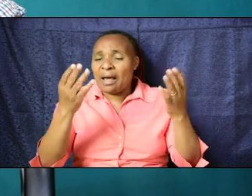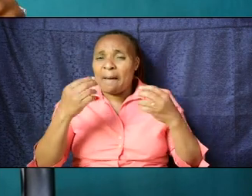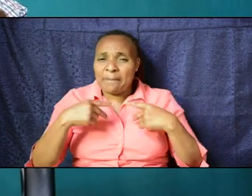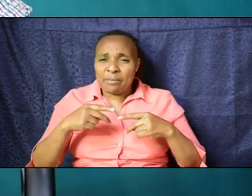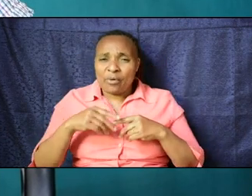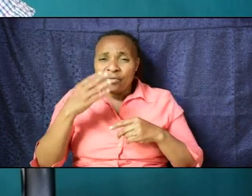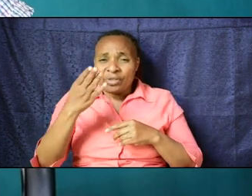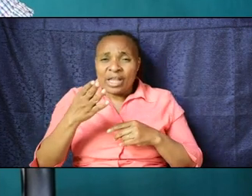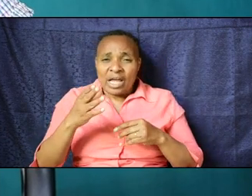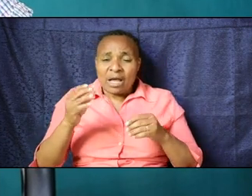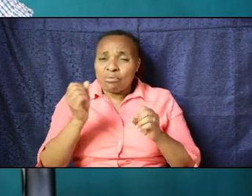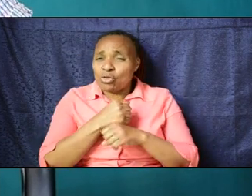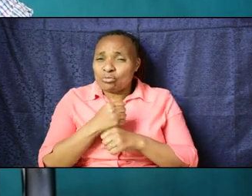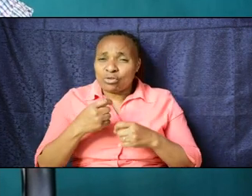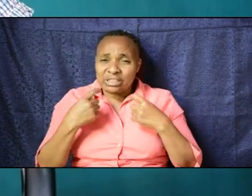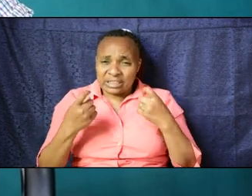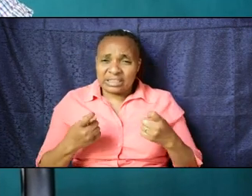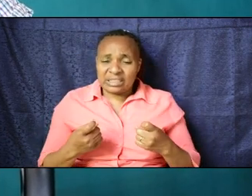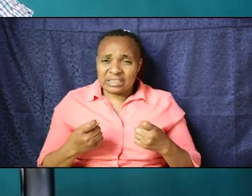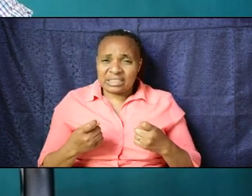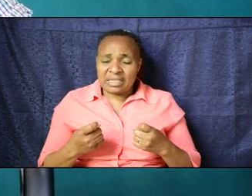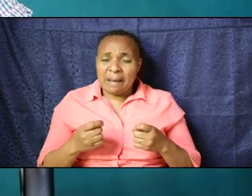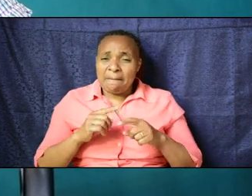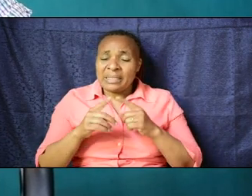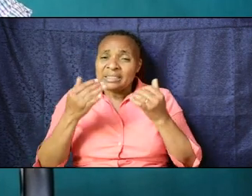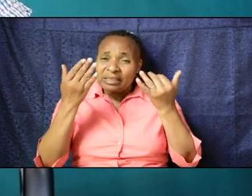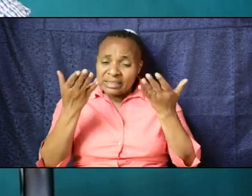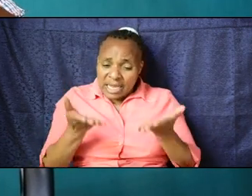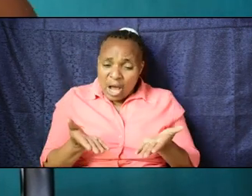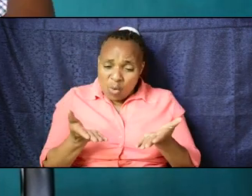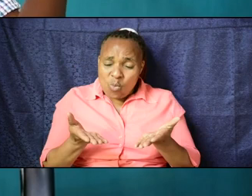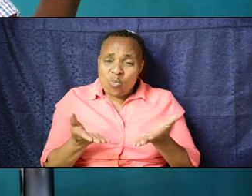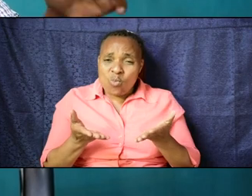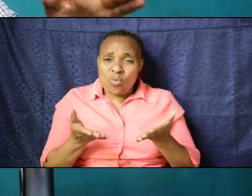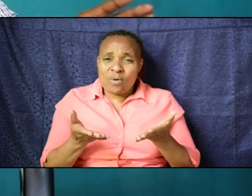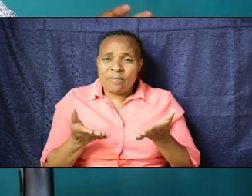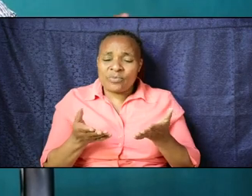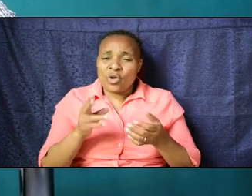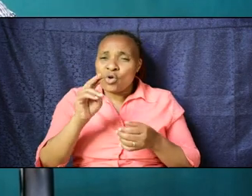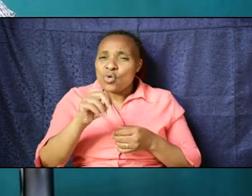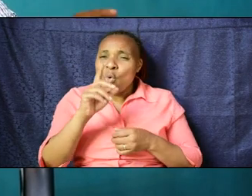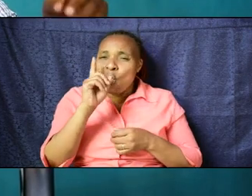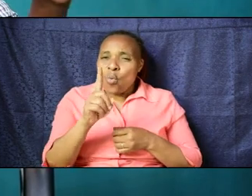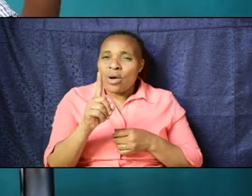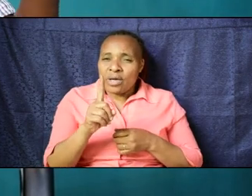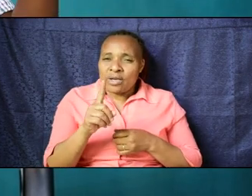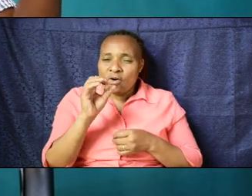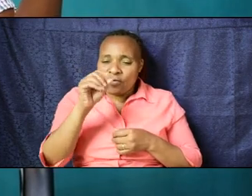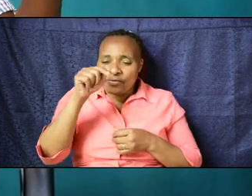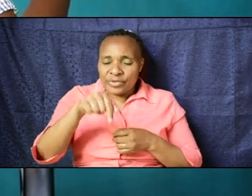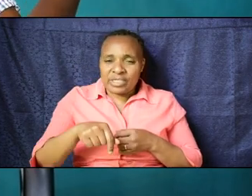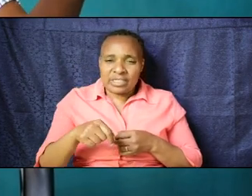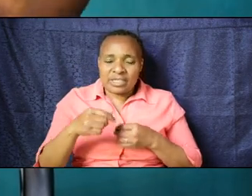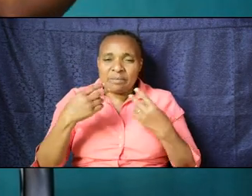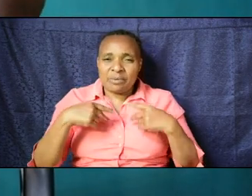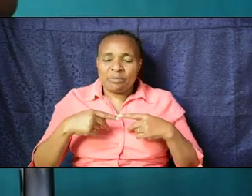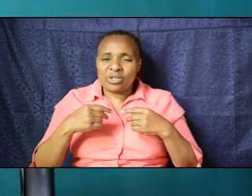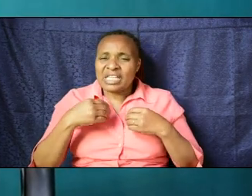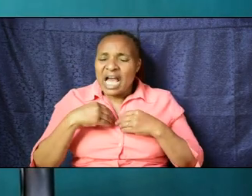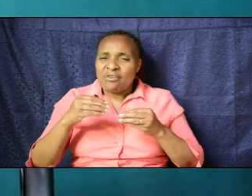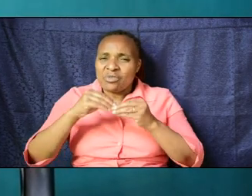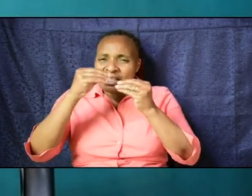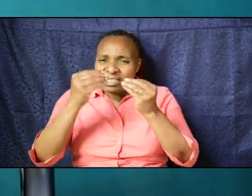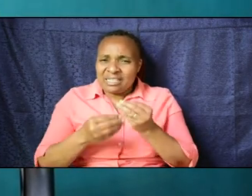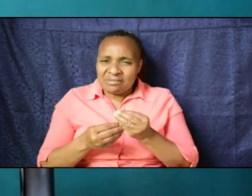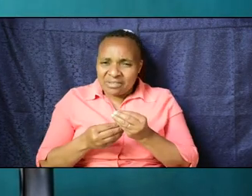not sin. But here, none of those people, because they have the driving license, they